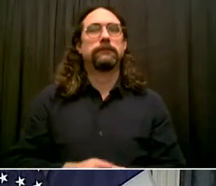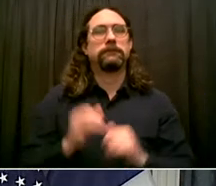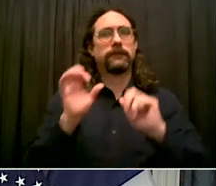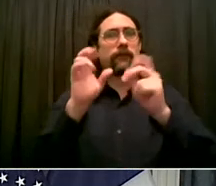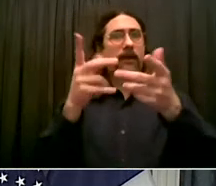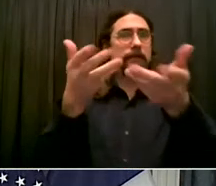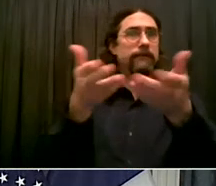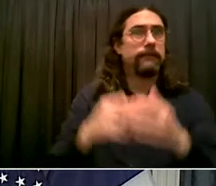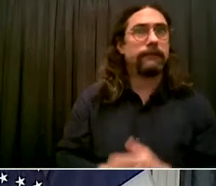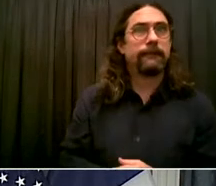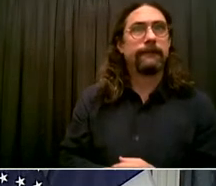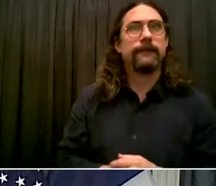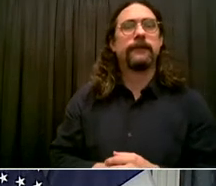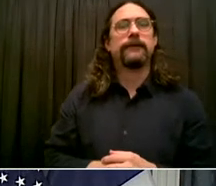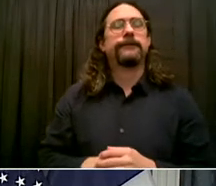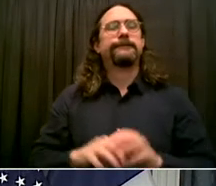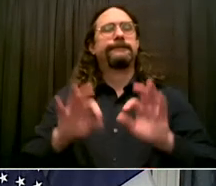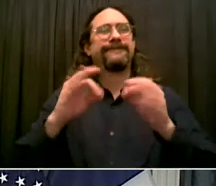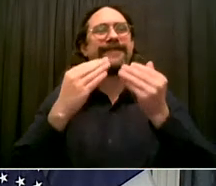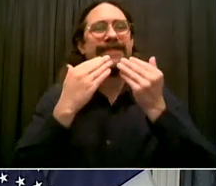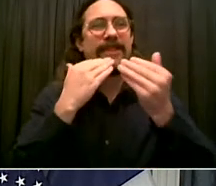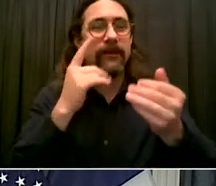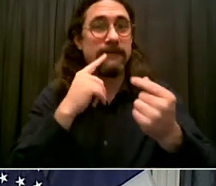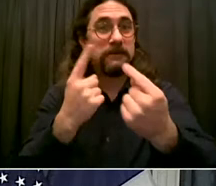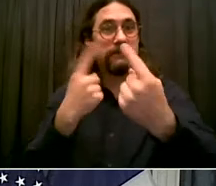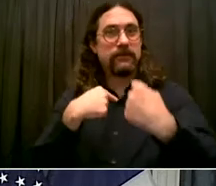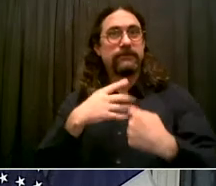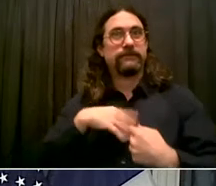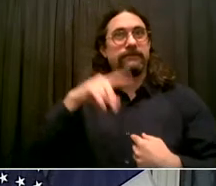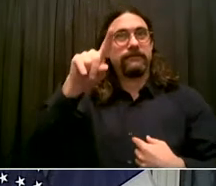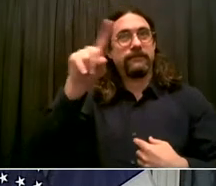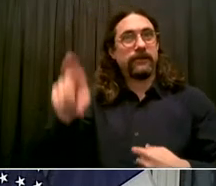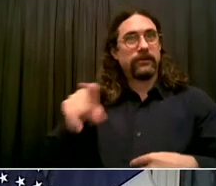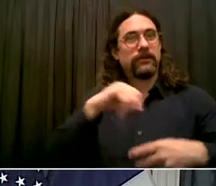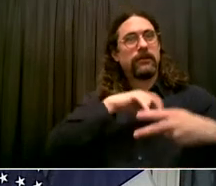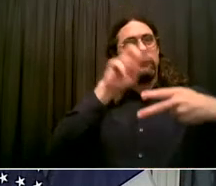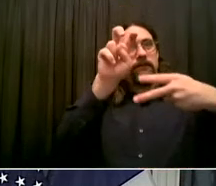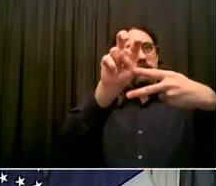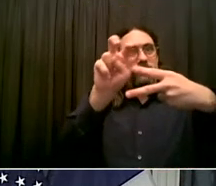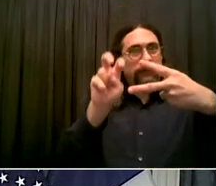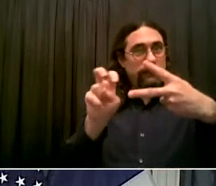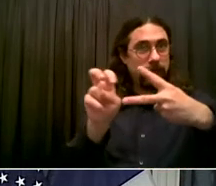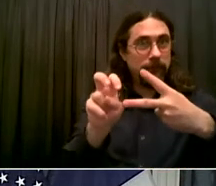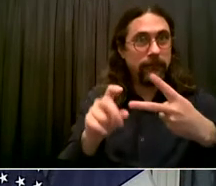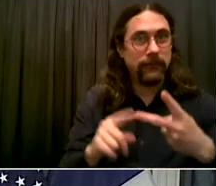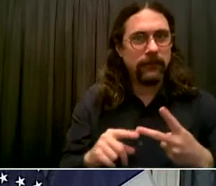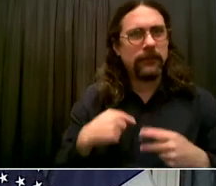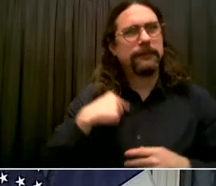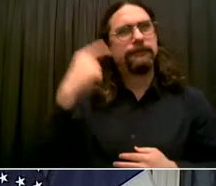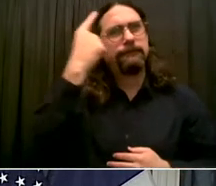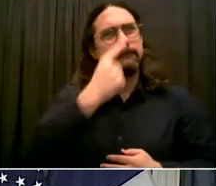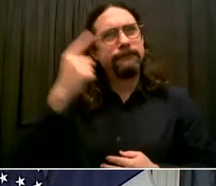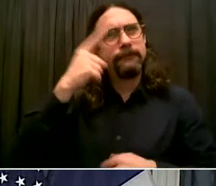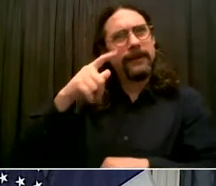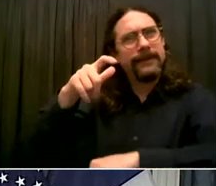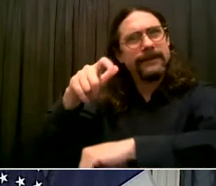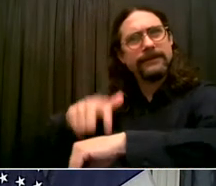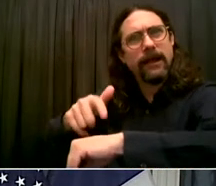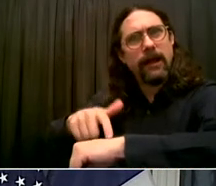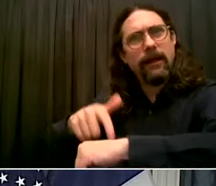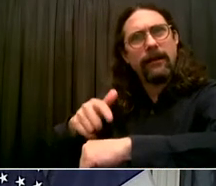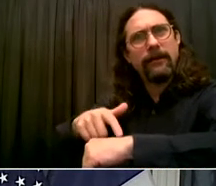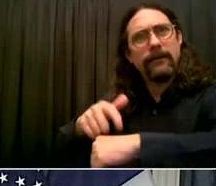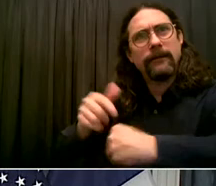mass vaccination site at Empire Outlets. I know you said that the supply would be increasing. You know, we haven't really seen